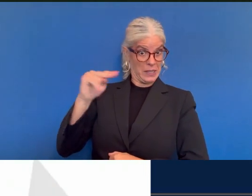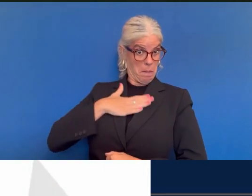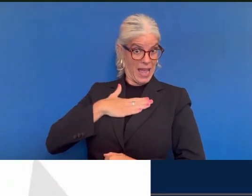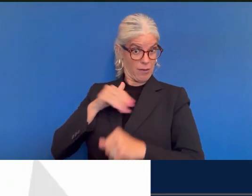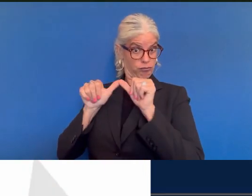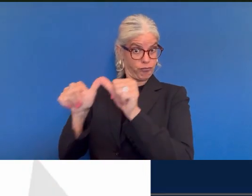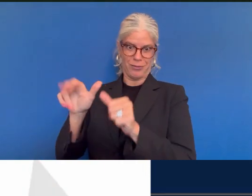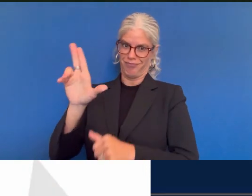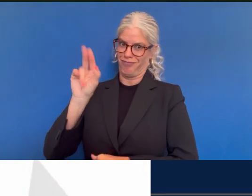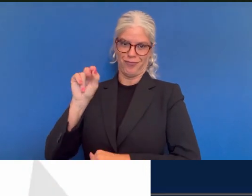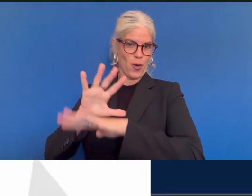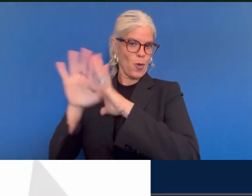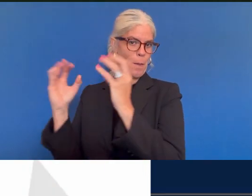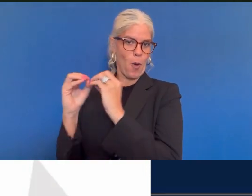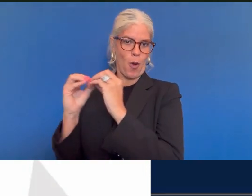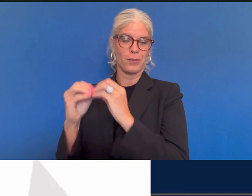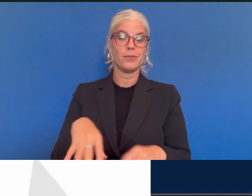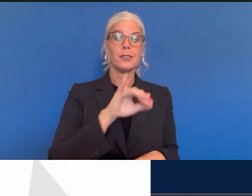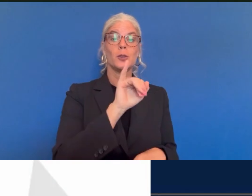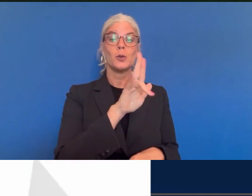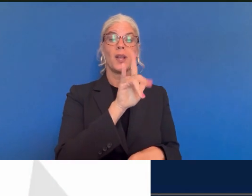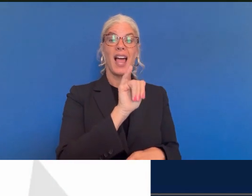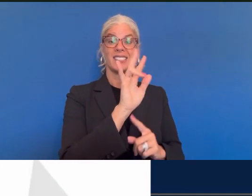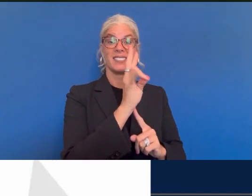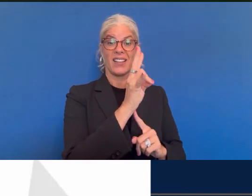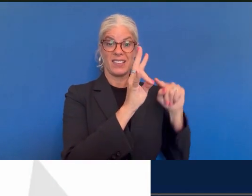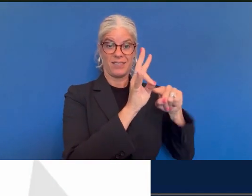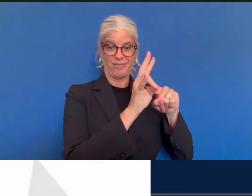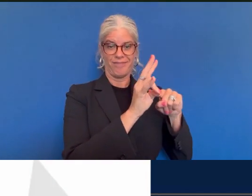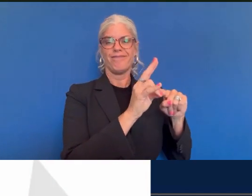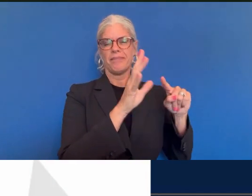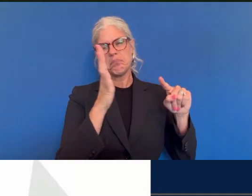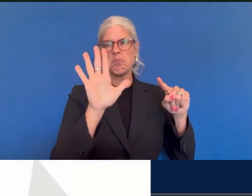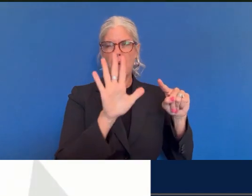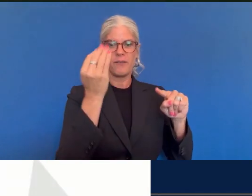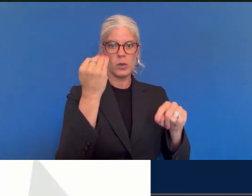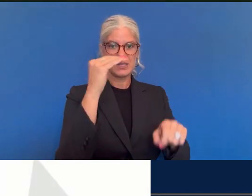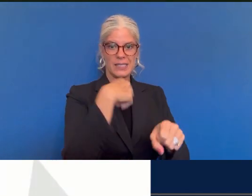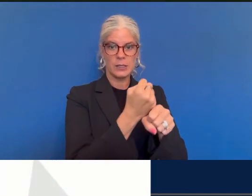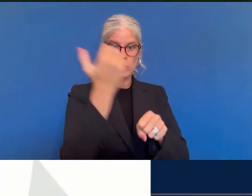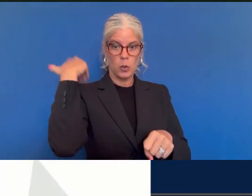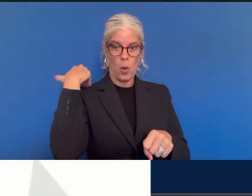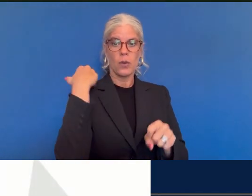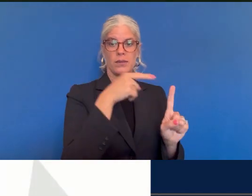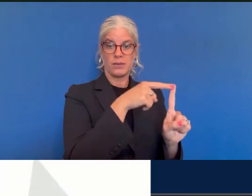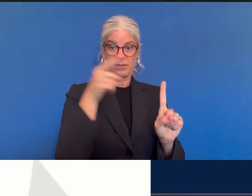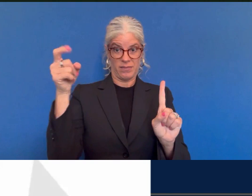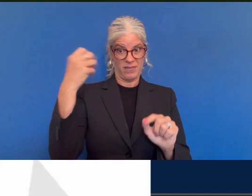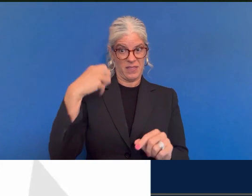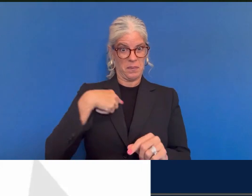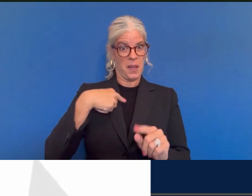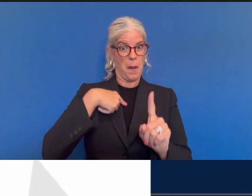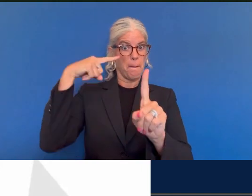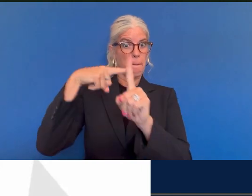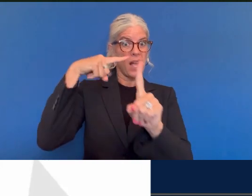get a call from this OBGYN, who is my OBGYN no longer, on July